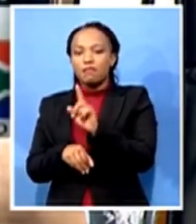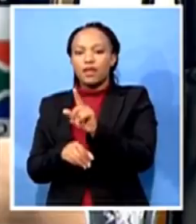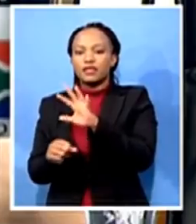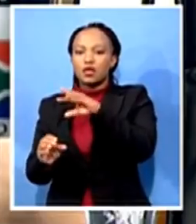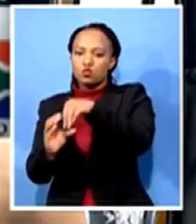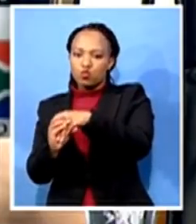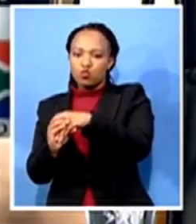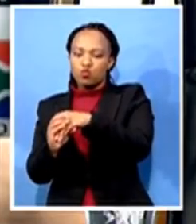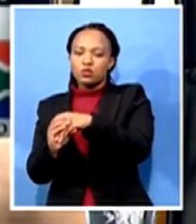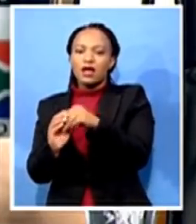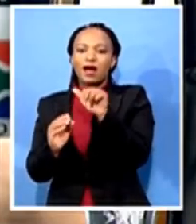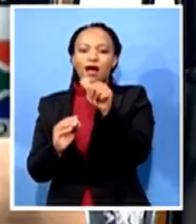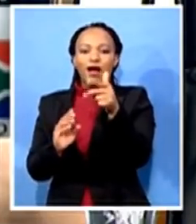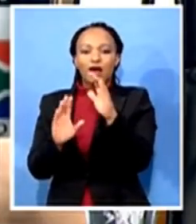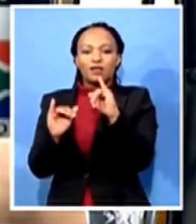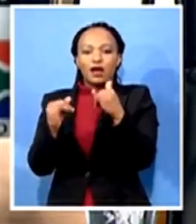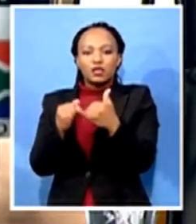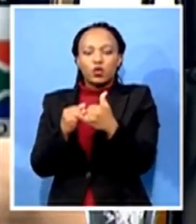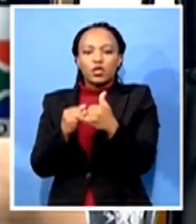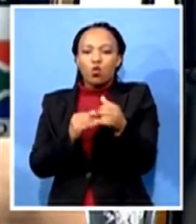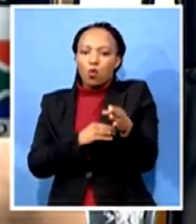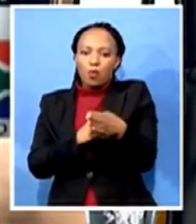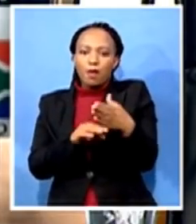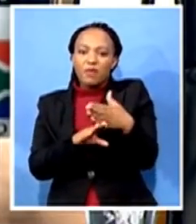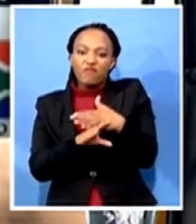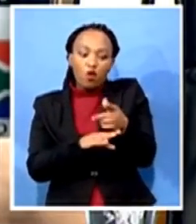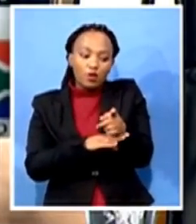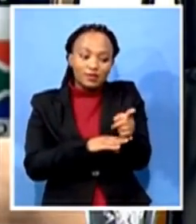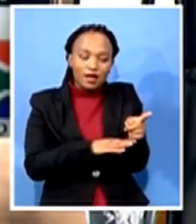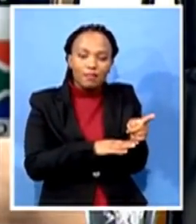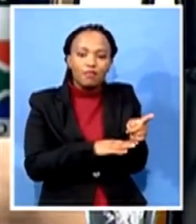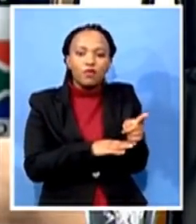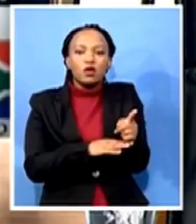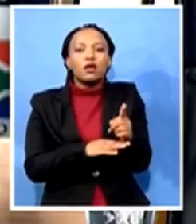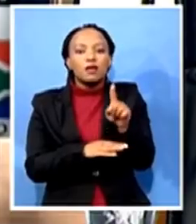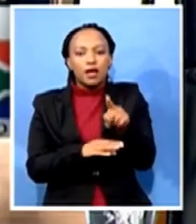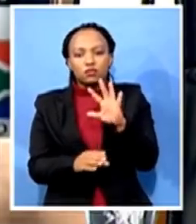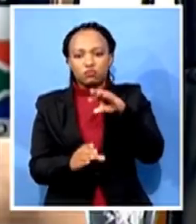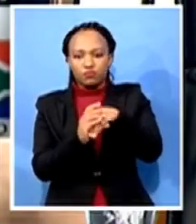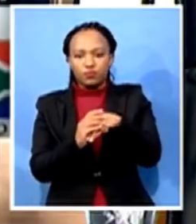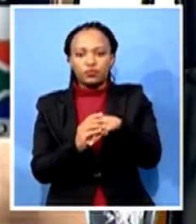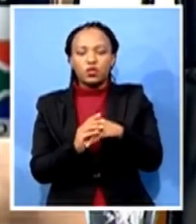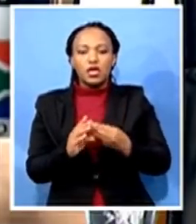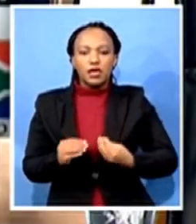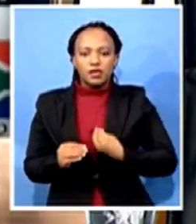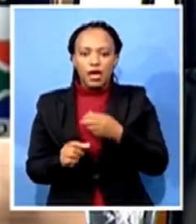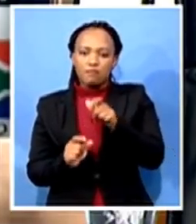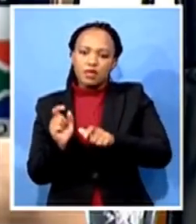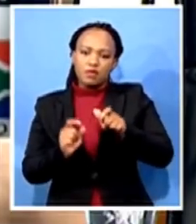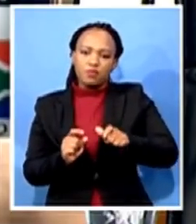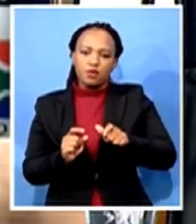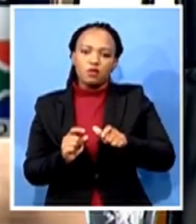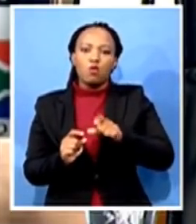of them. It should include young people that would, of course, come in with less experience